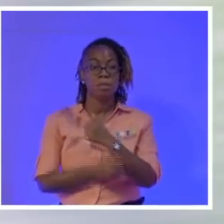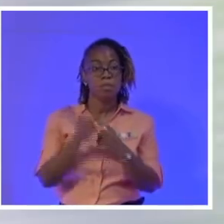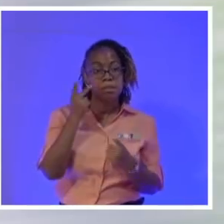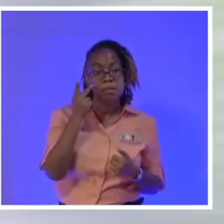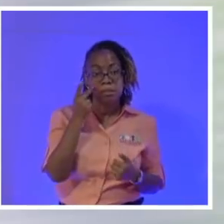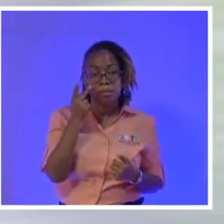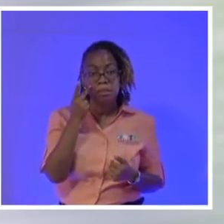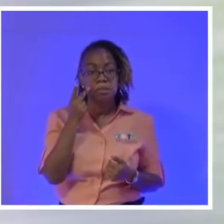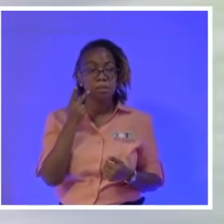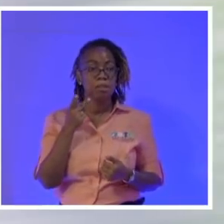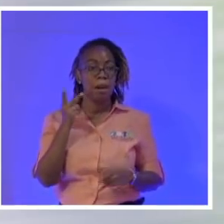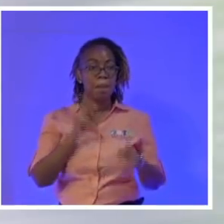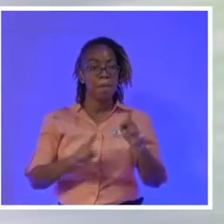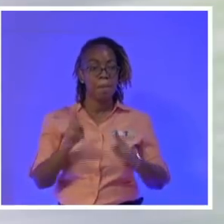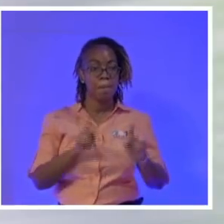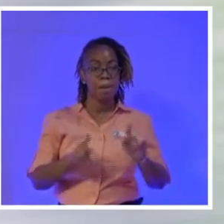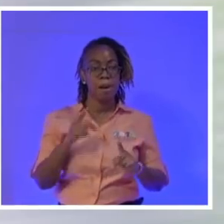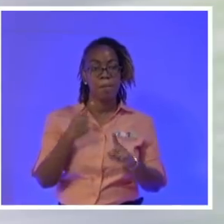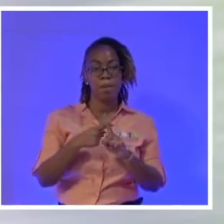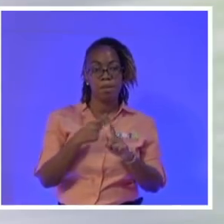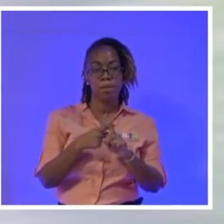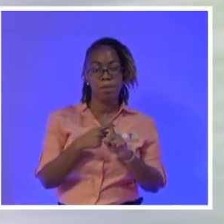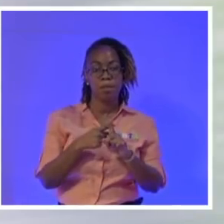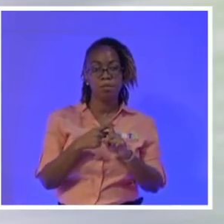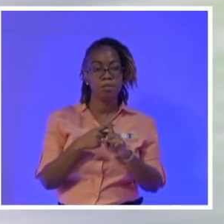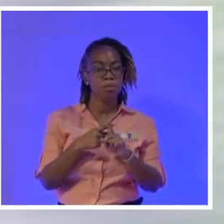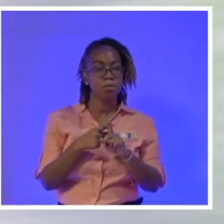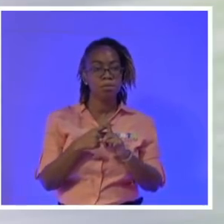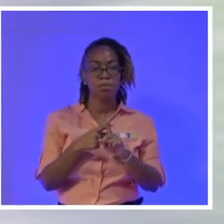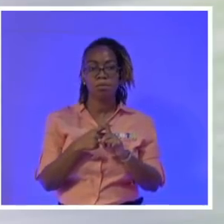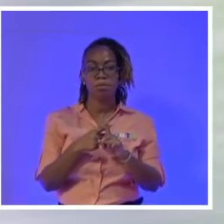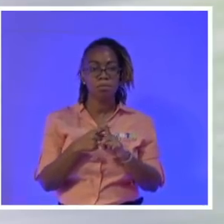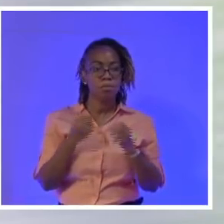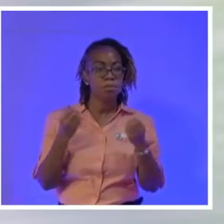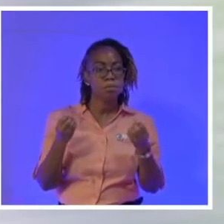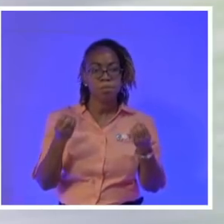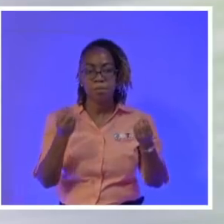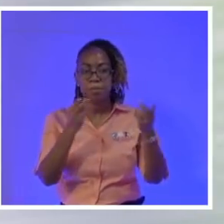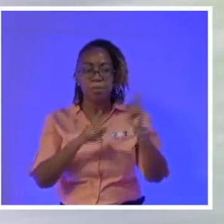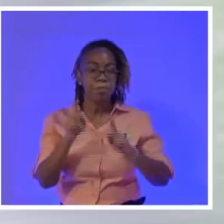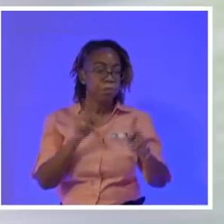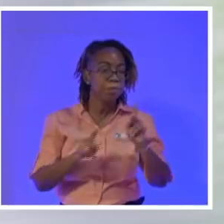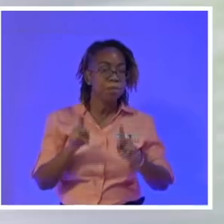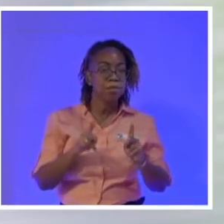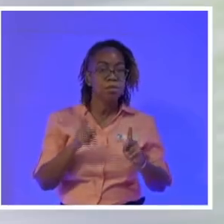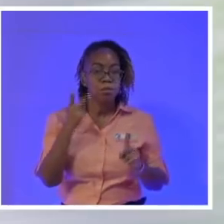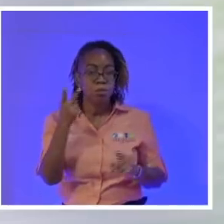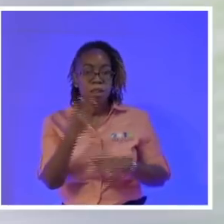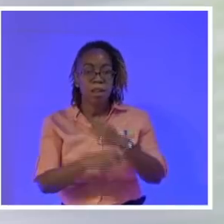positive cases that they have never seen in 2 years. We are now,